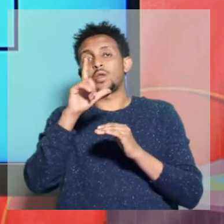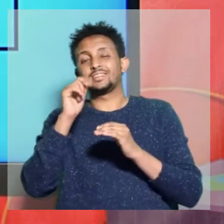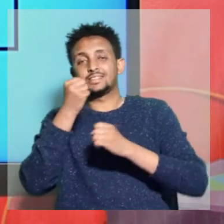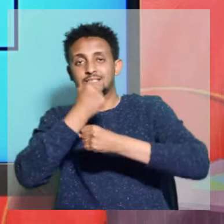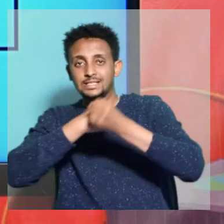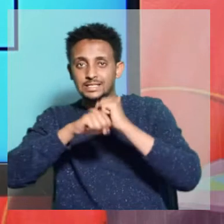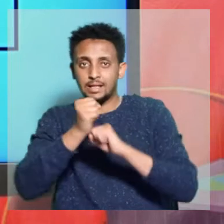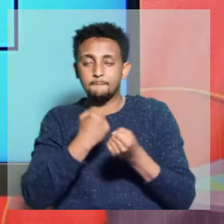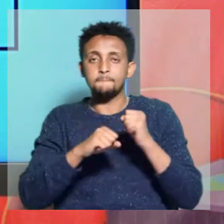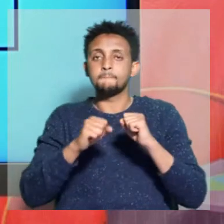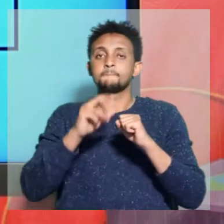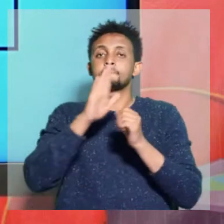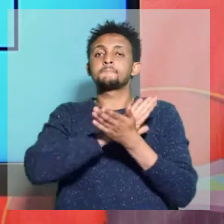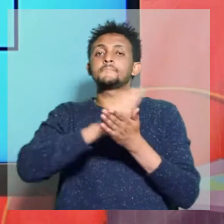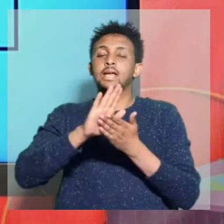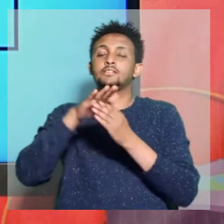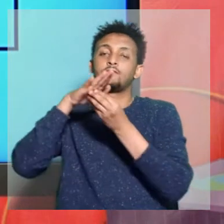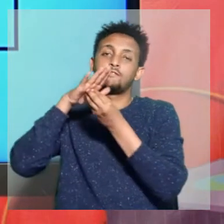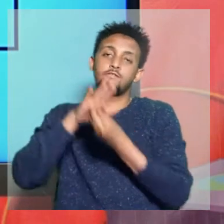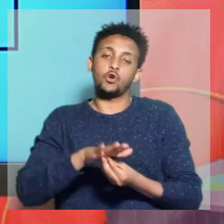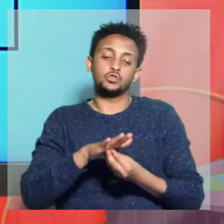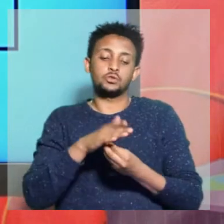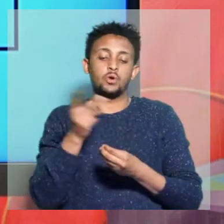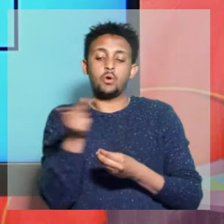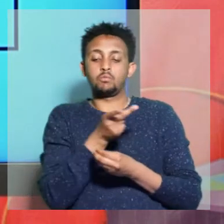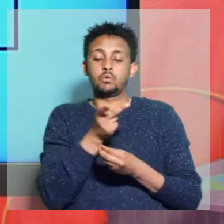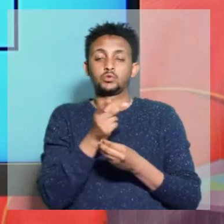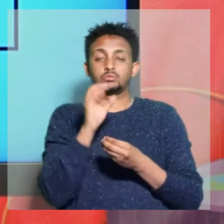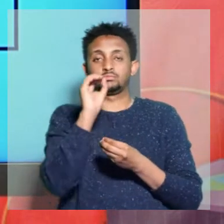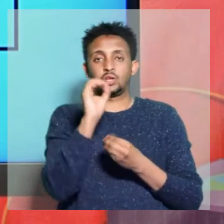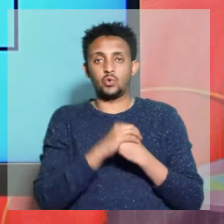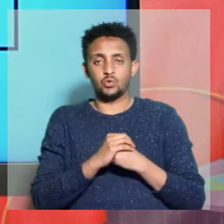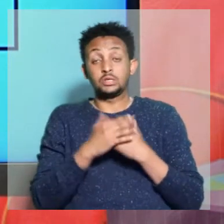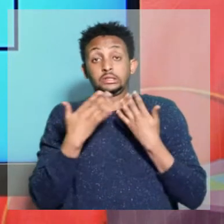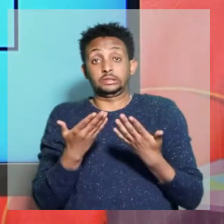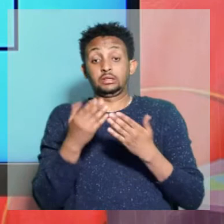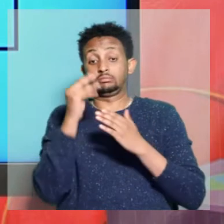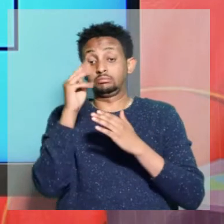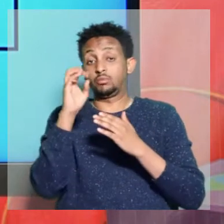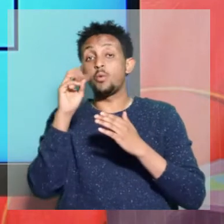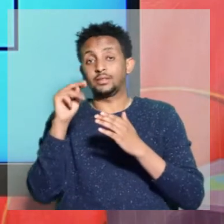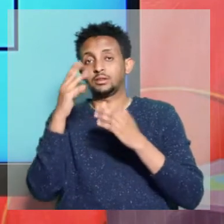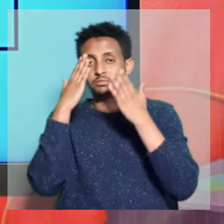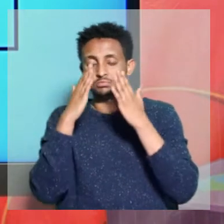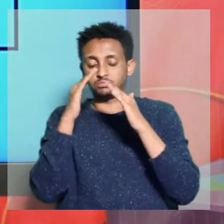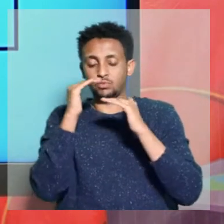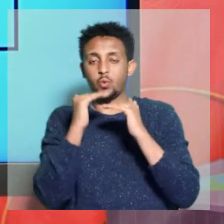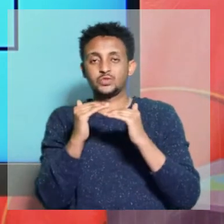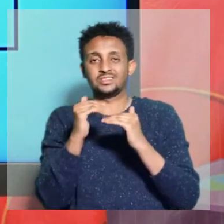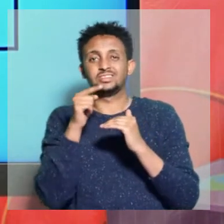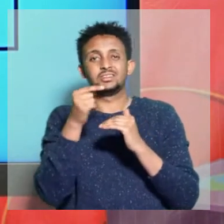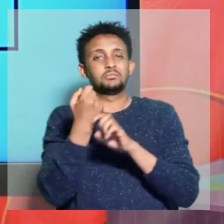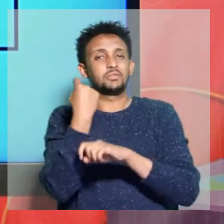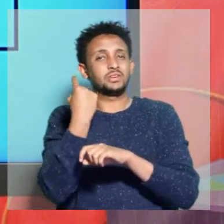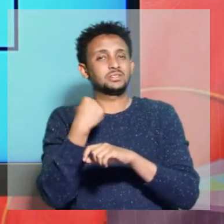system, the net force on those bodies is 0, then the momentum is conserved.